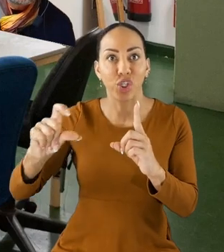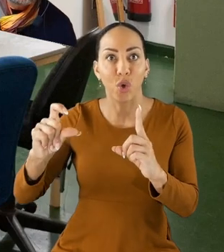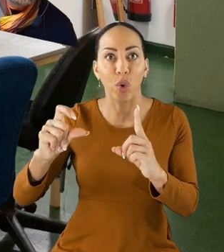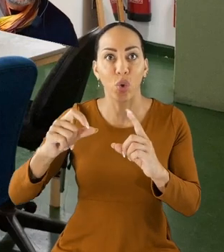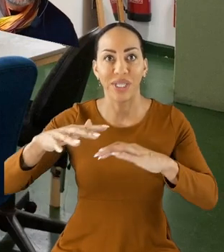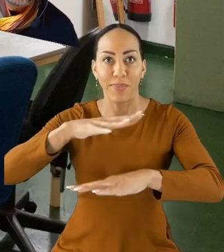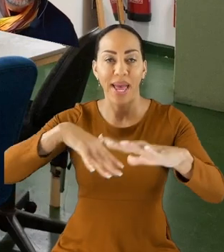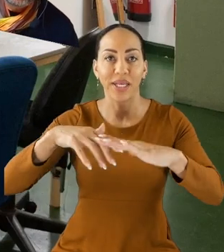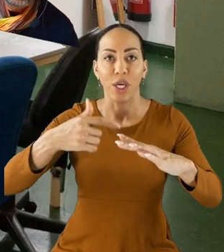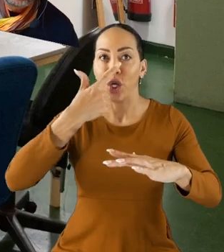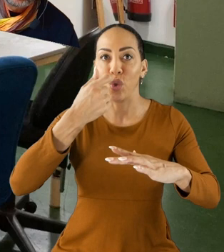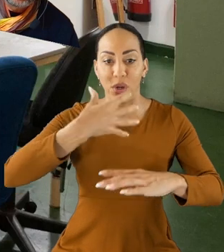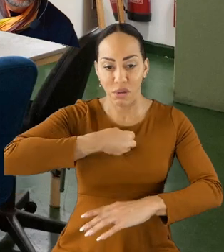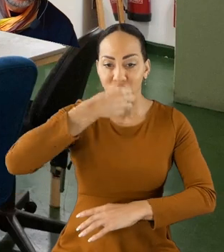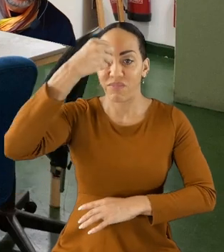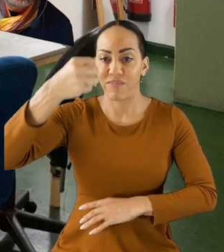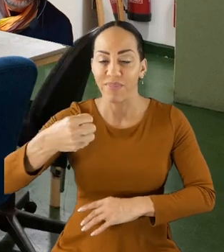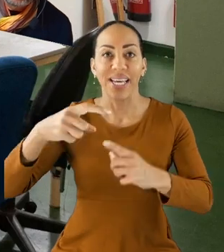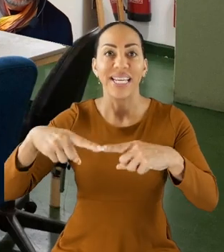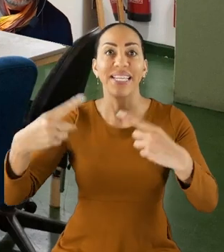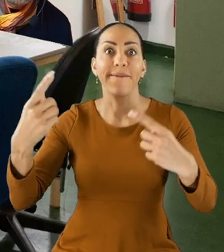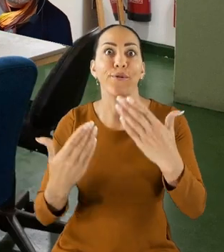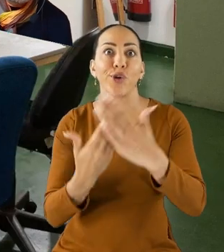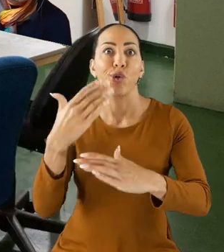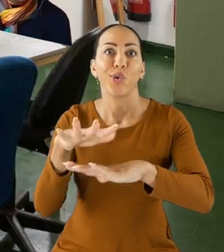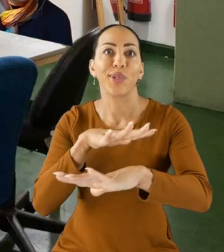imaginative new types of virtual stage set.